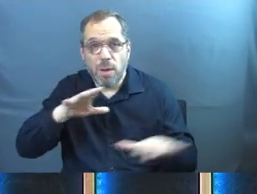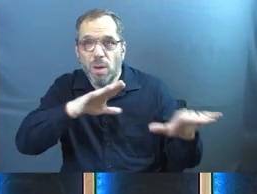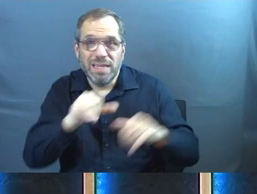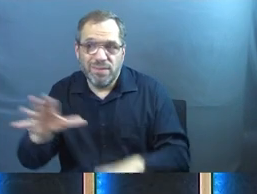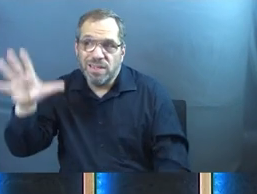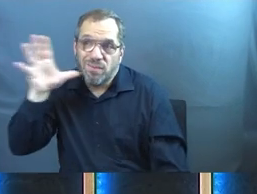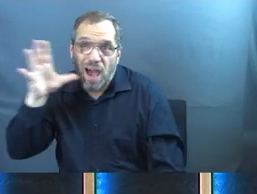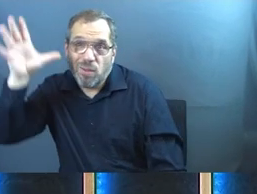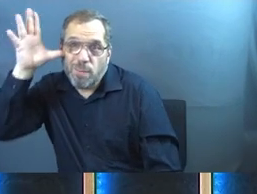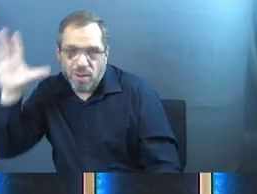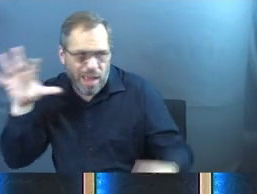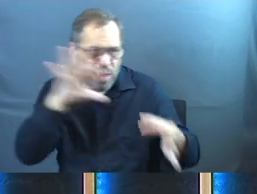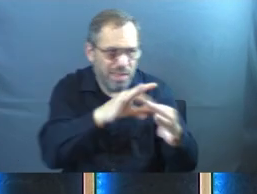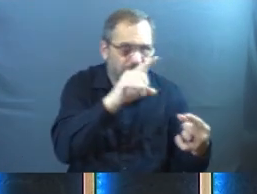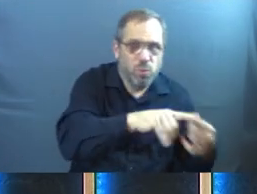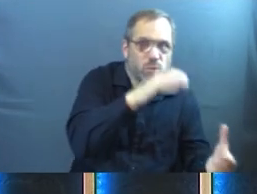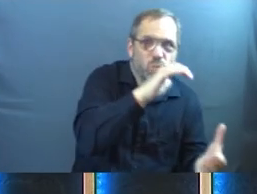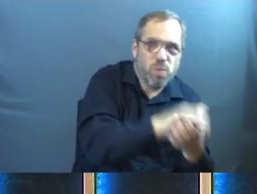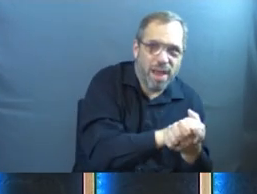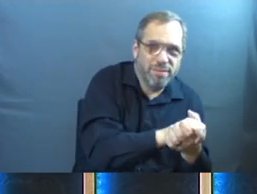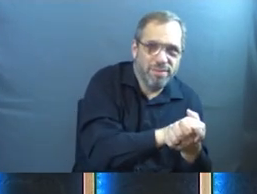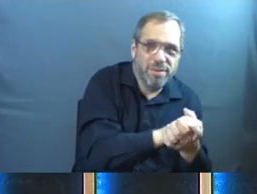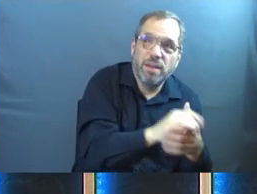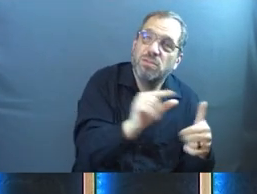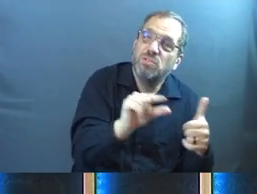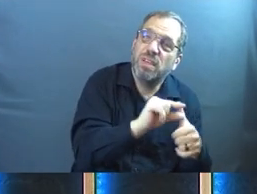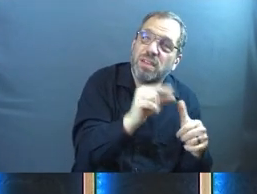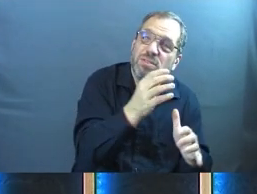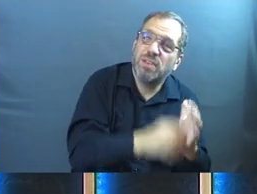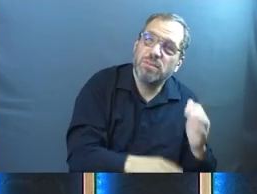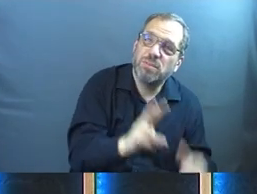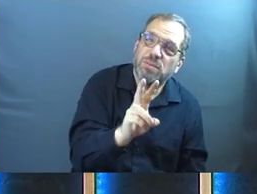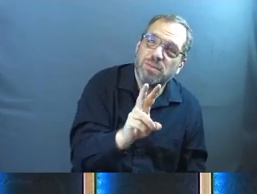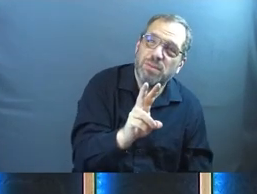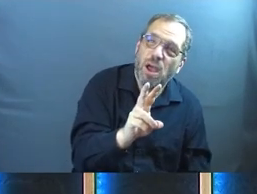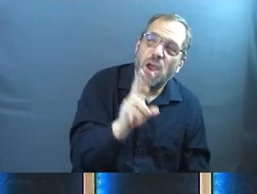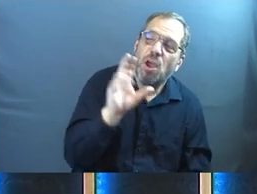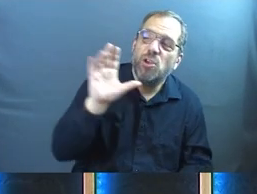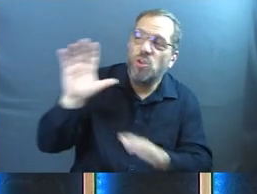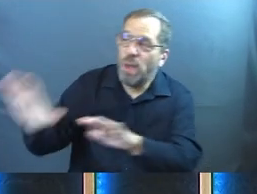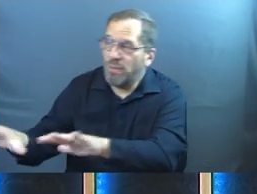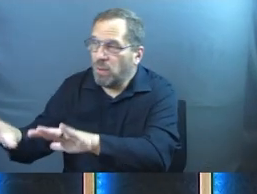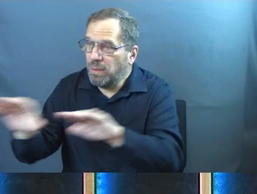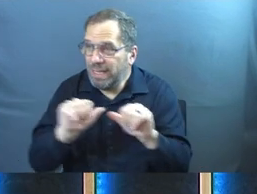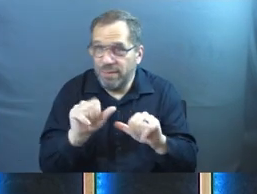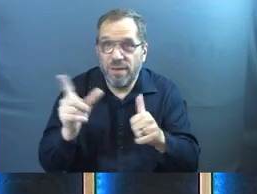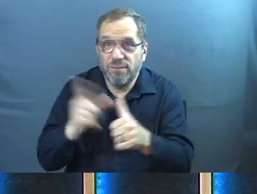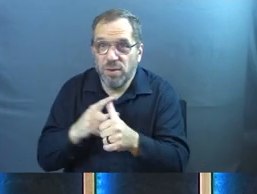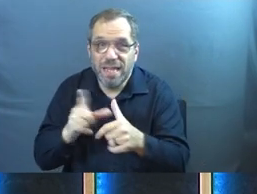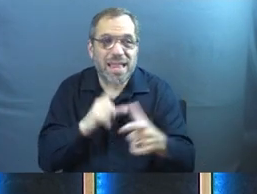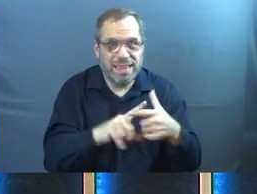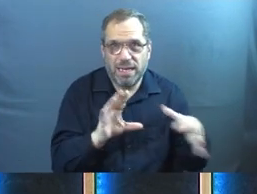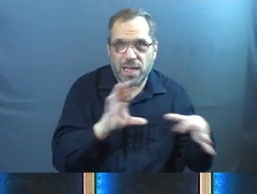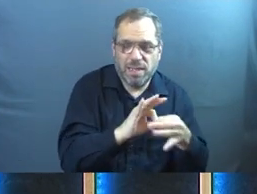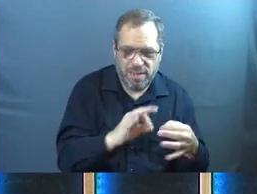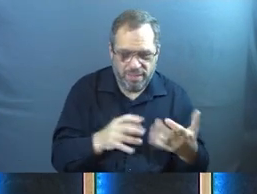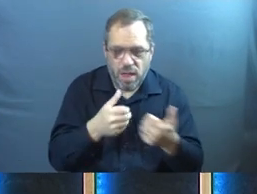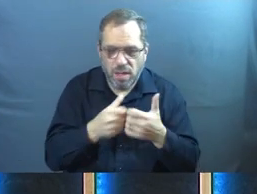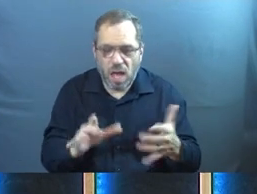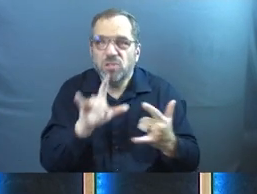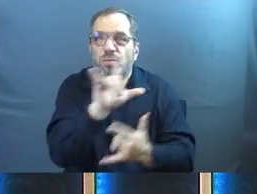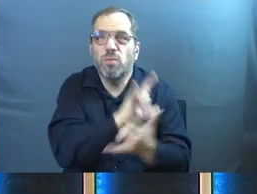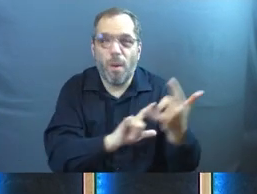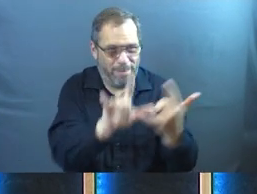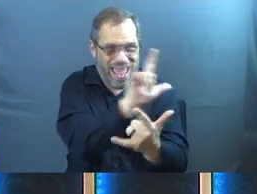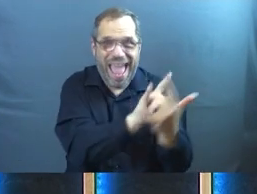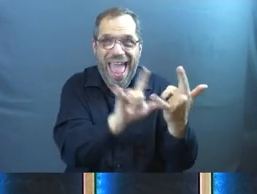mother and cleave to his wife. Back to Genesis. You got to leave before you can cleave. Next, loss of